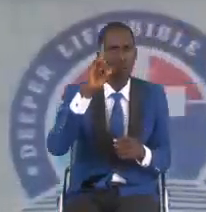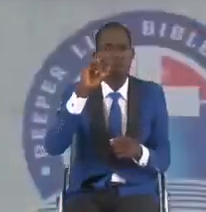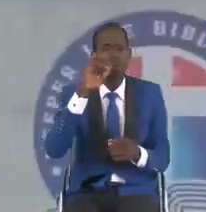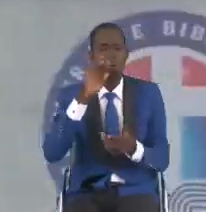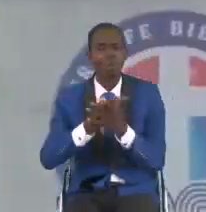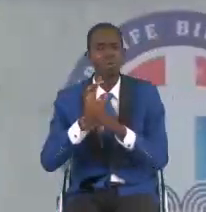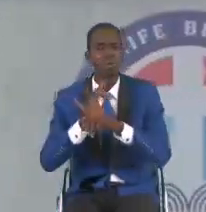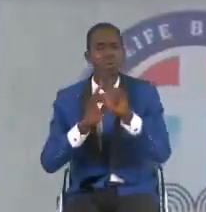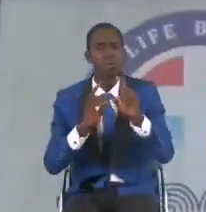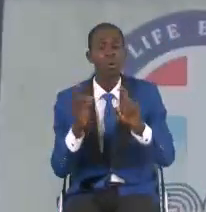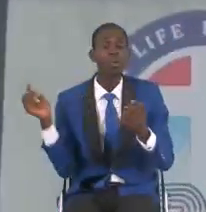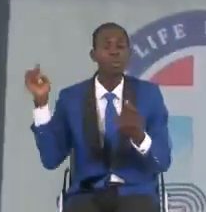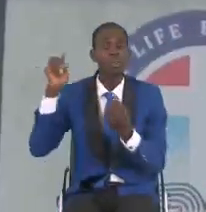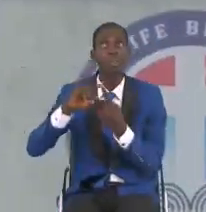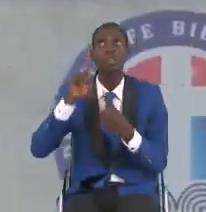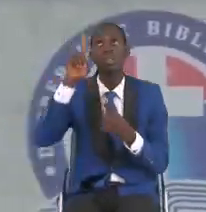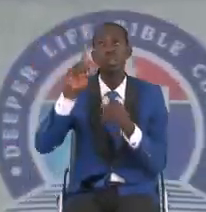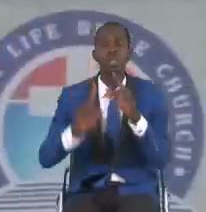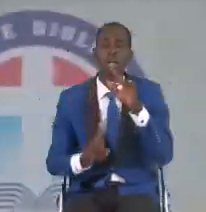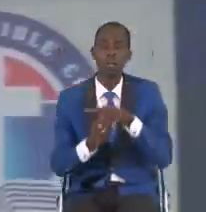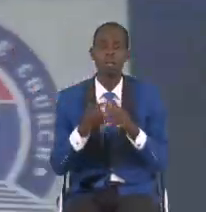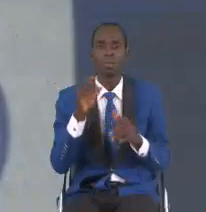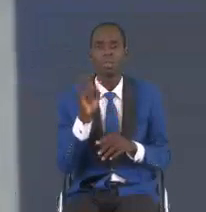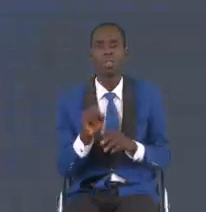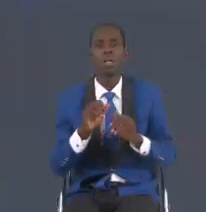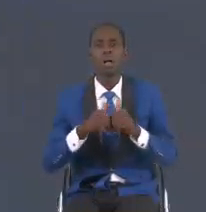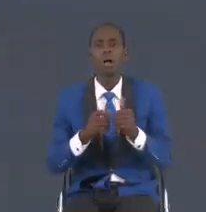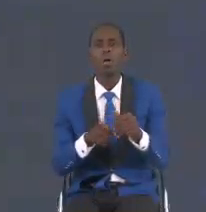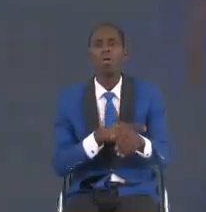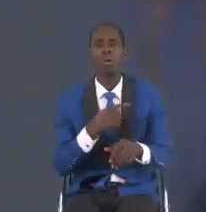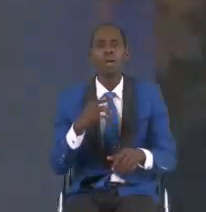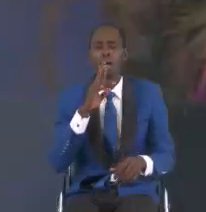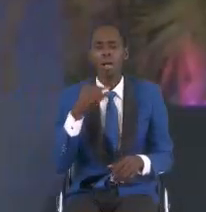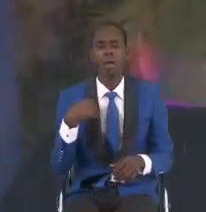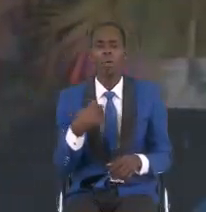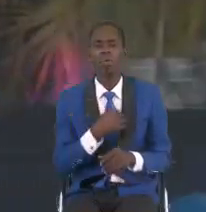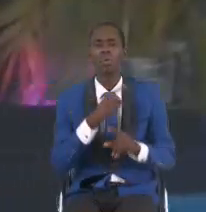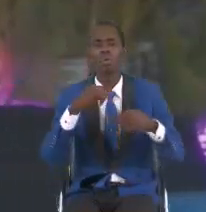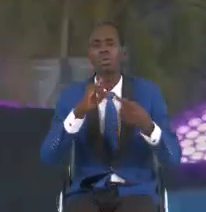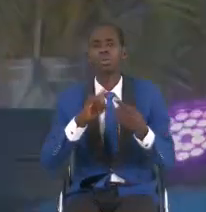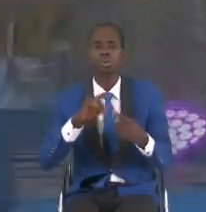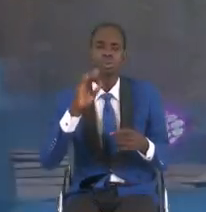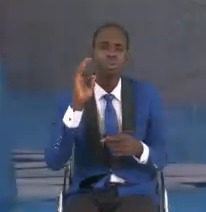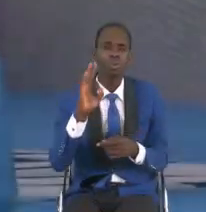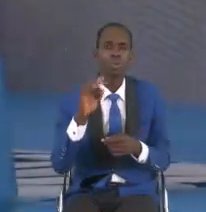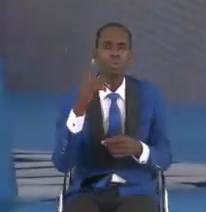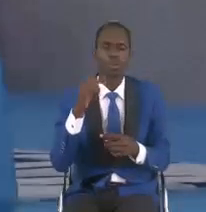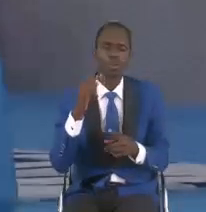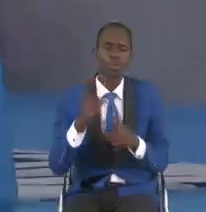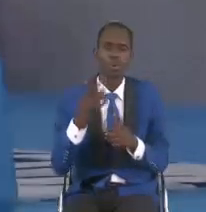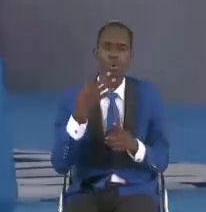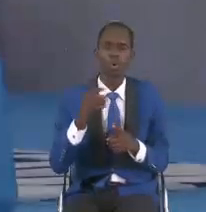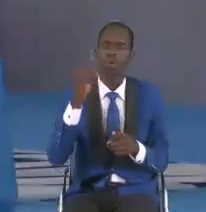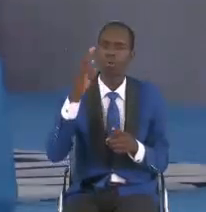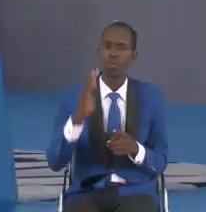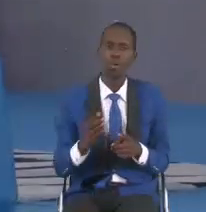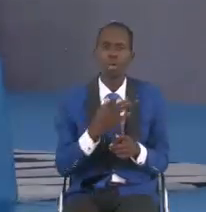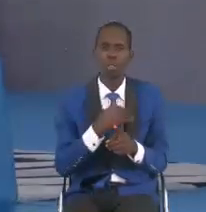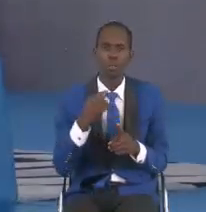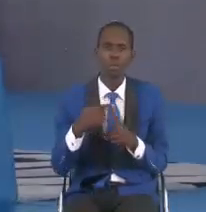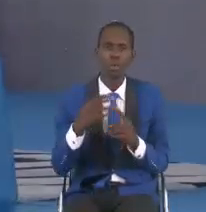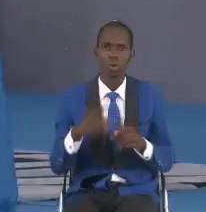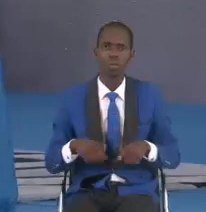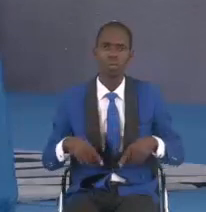part until it's appearing? How long are we going to preach the word of God and the word of life and